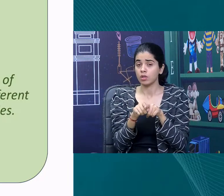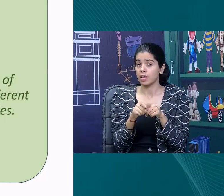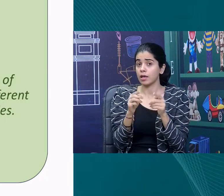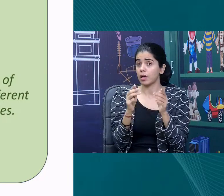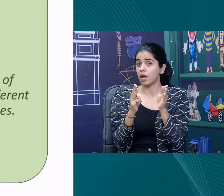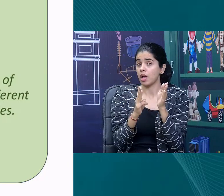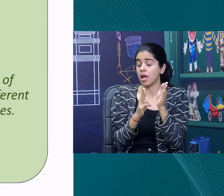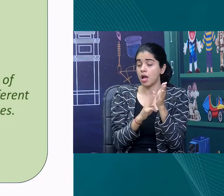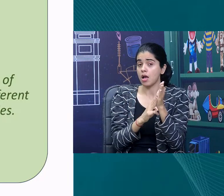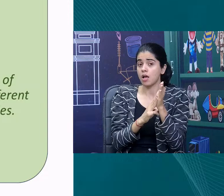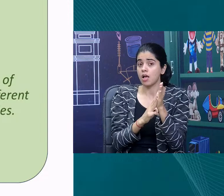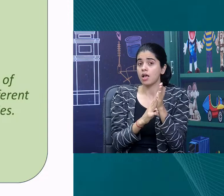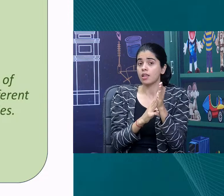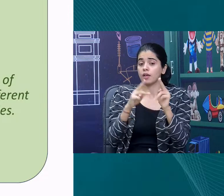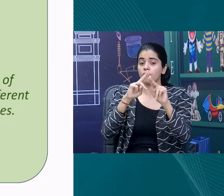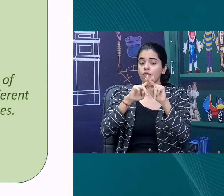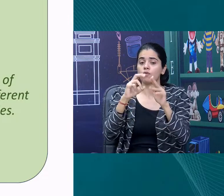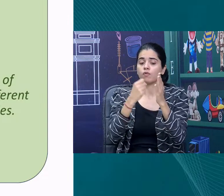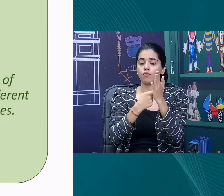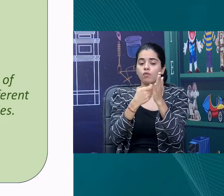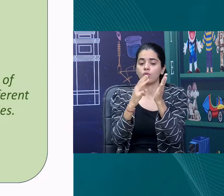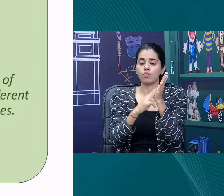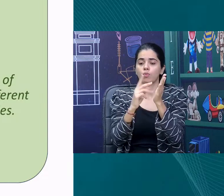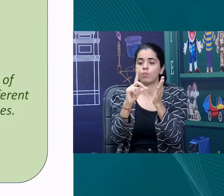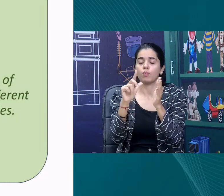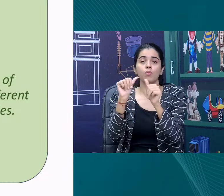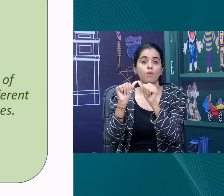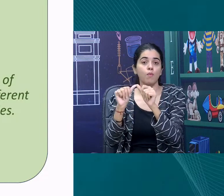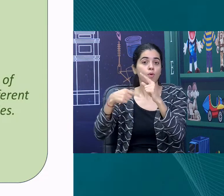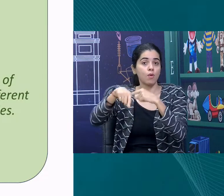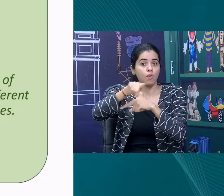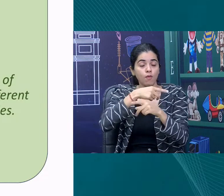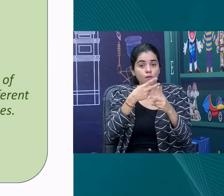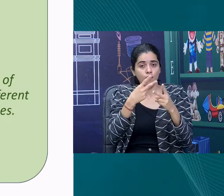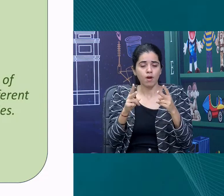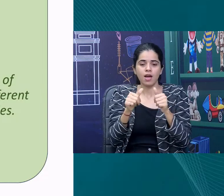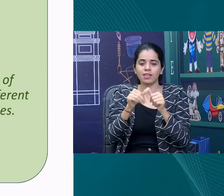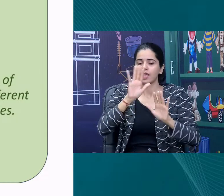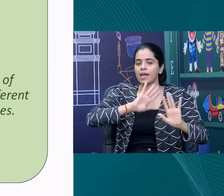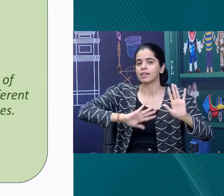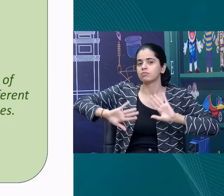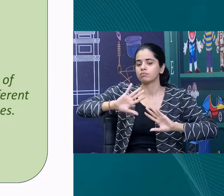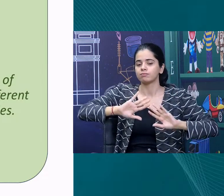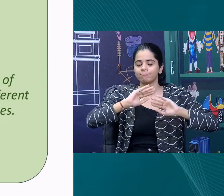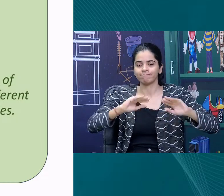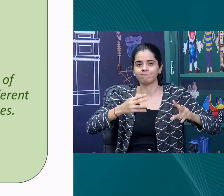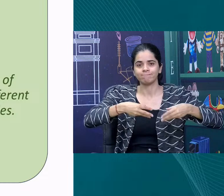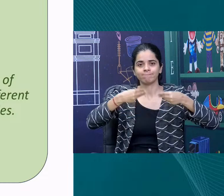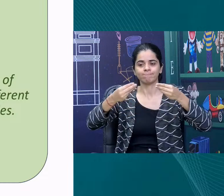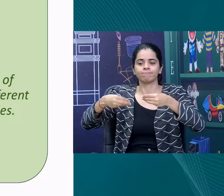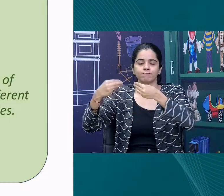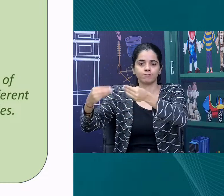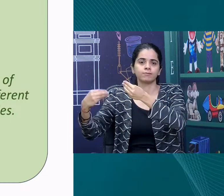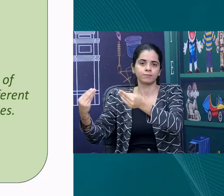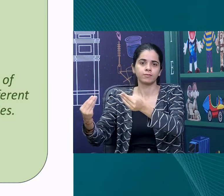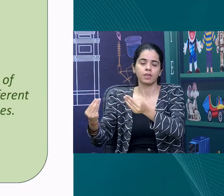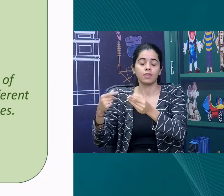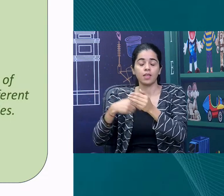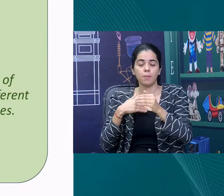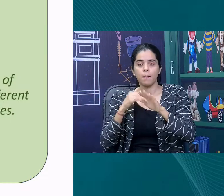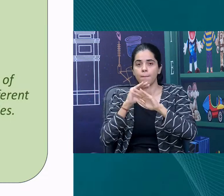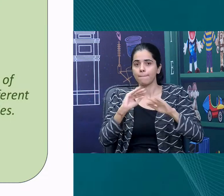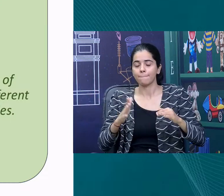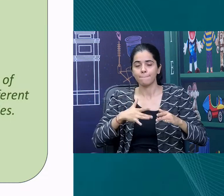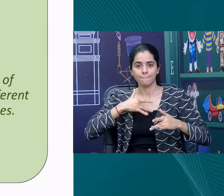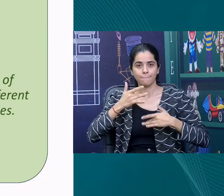molecular formula from the molecular formula. So she gave different types of activity which are creative, factual, and highly